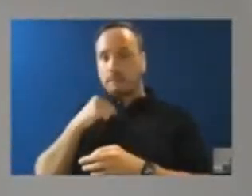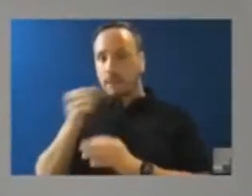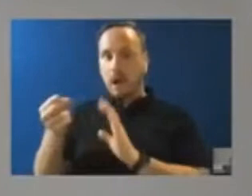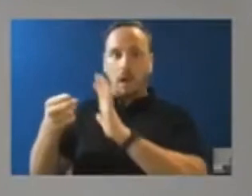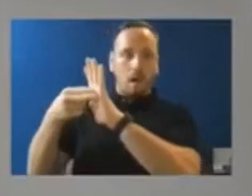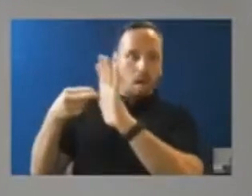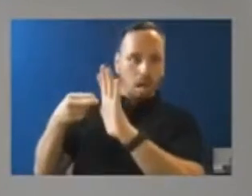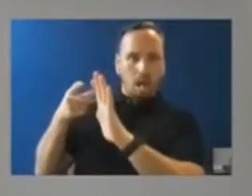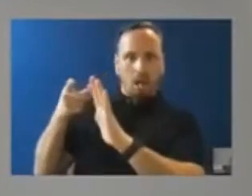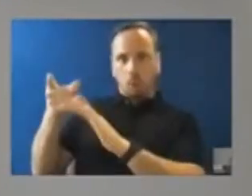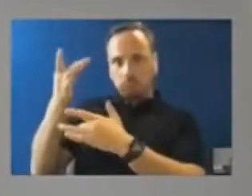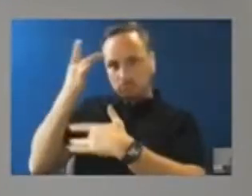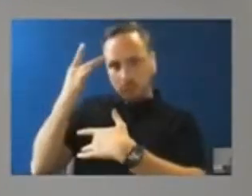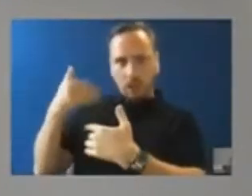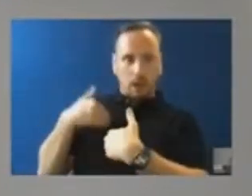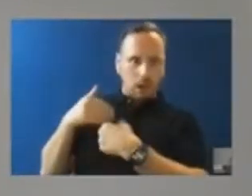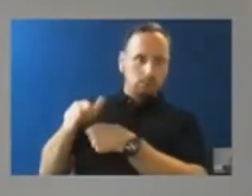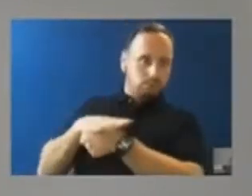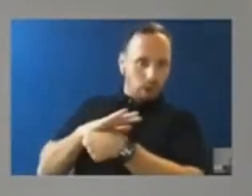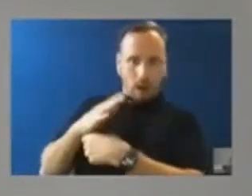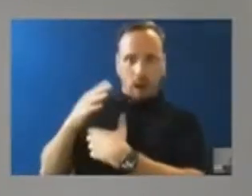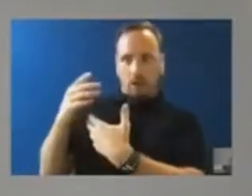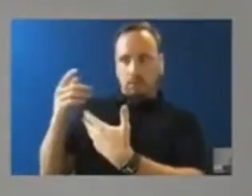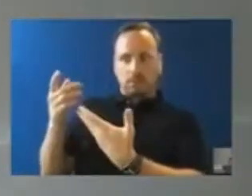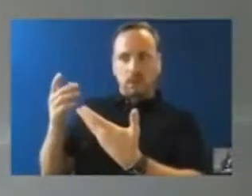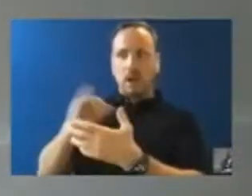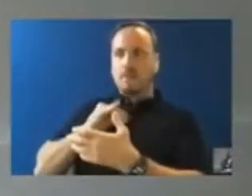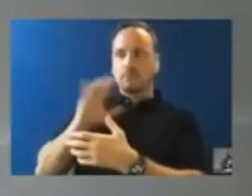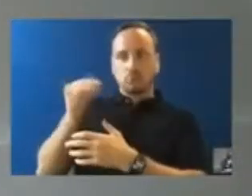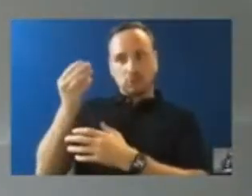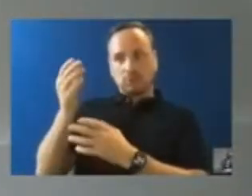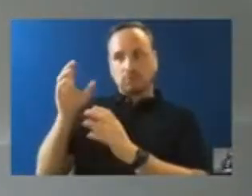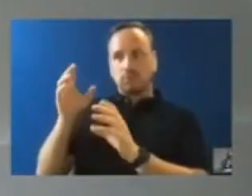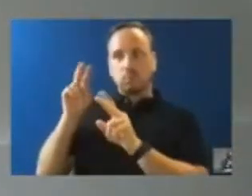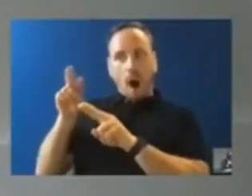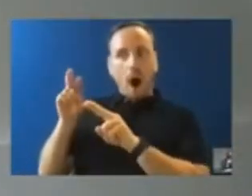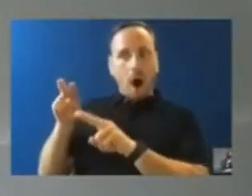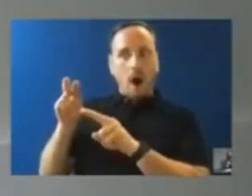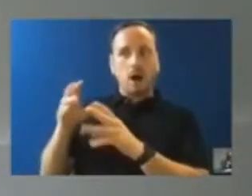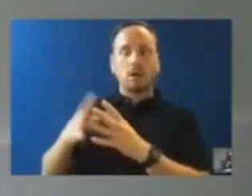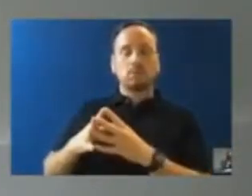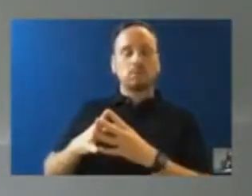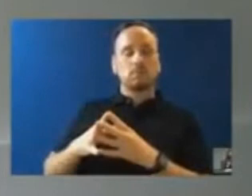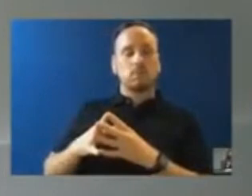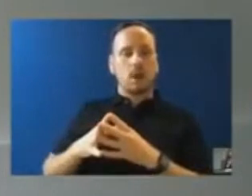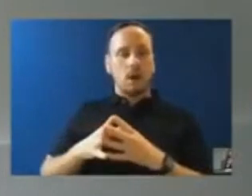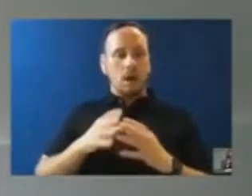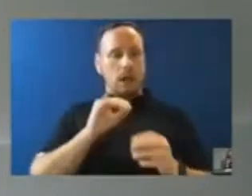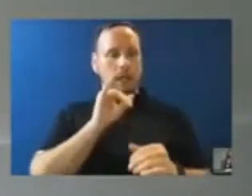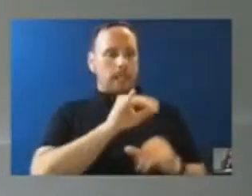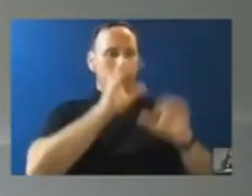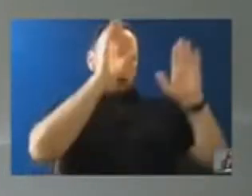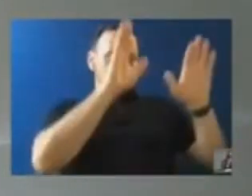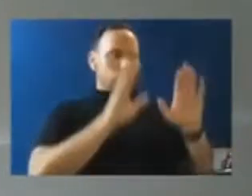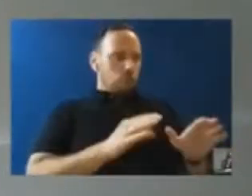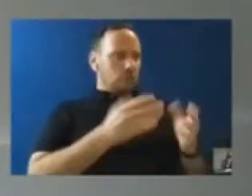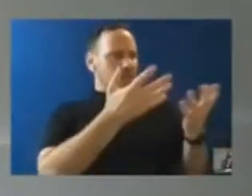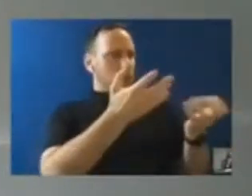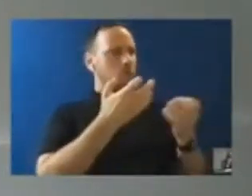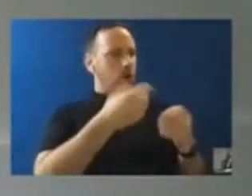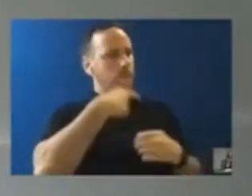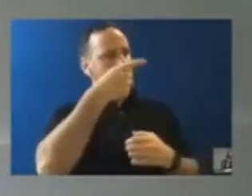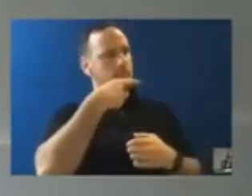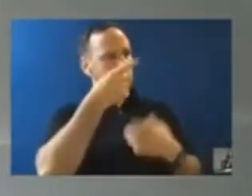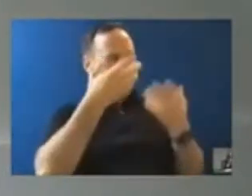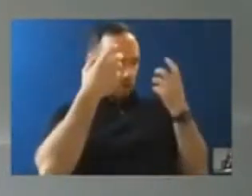get them to their parent or guardian. And I think that's great. I just wanted to make sure that the public continues to understand that, because I think there's a little bit of confusion and